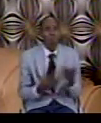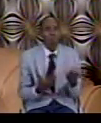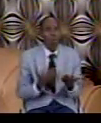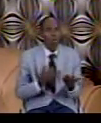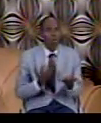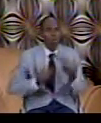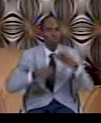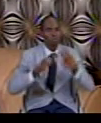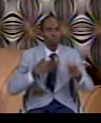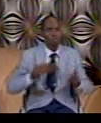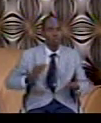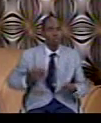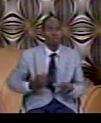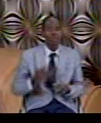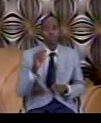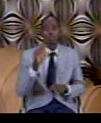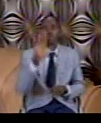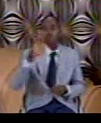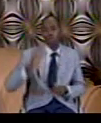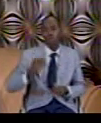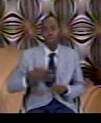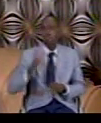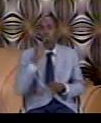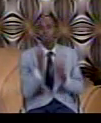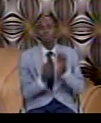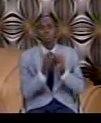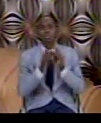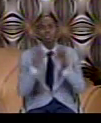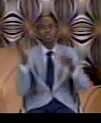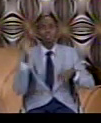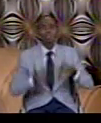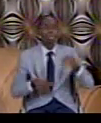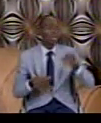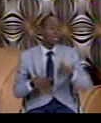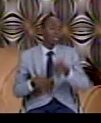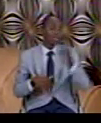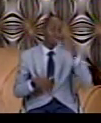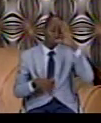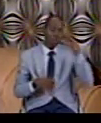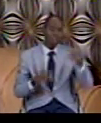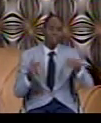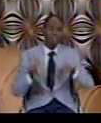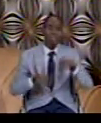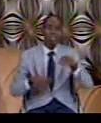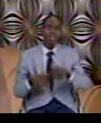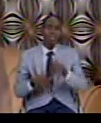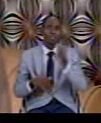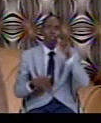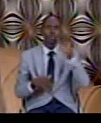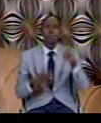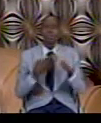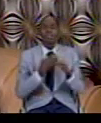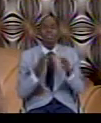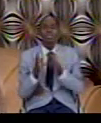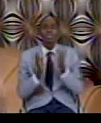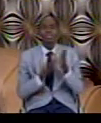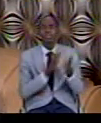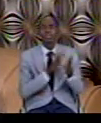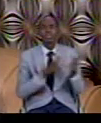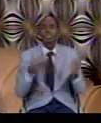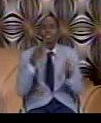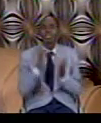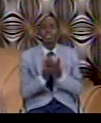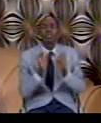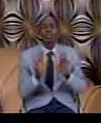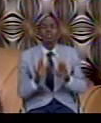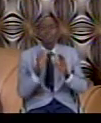soul is greater than Madam So-and-so. Your soul is greater than Mr. So-and-so. And Jesus said, fear not them which